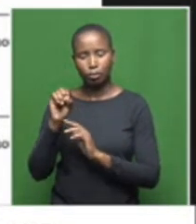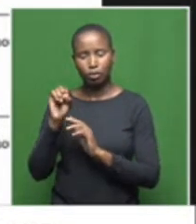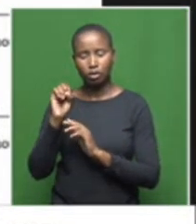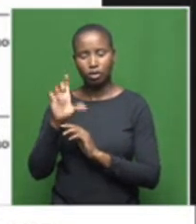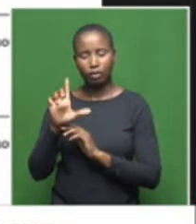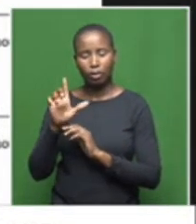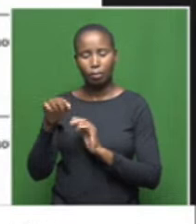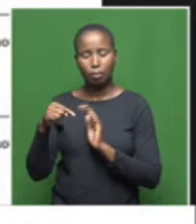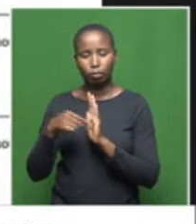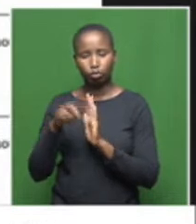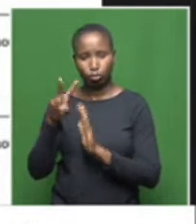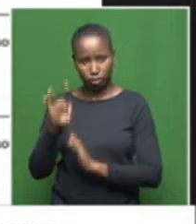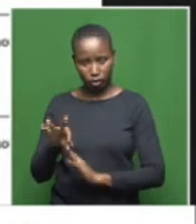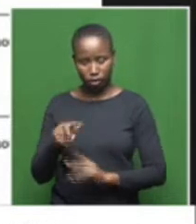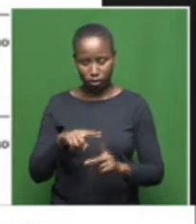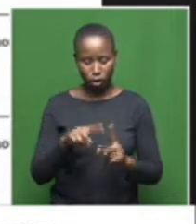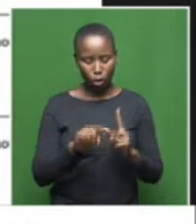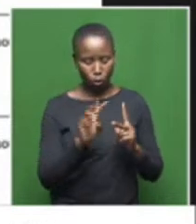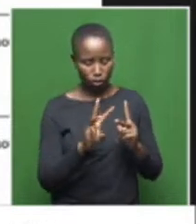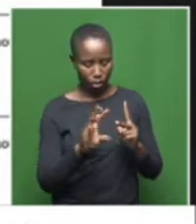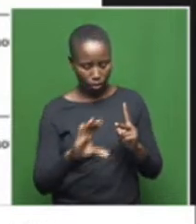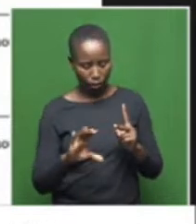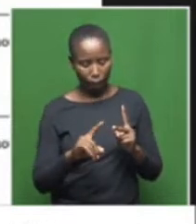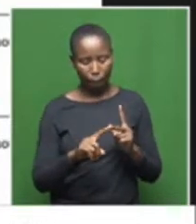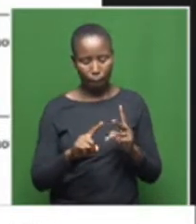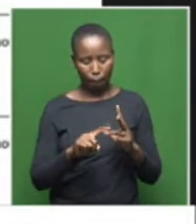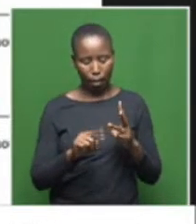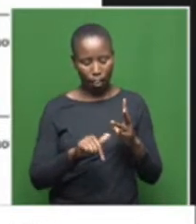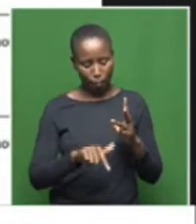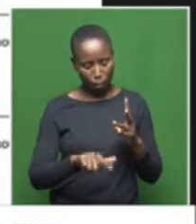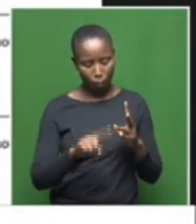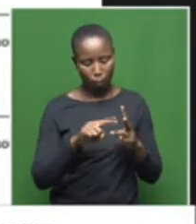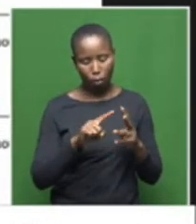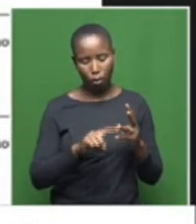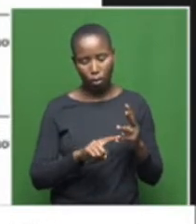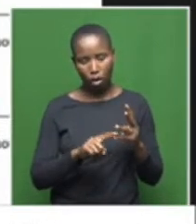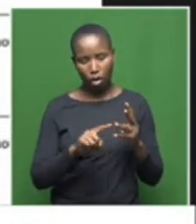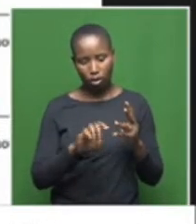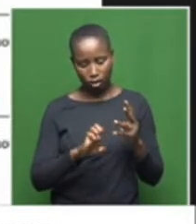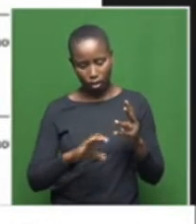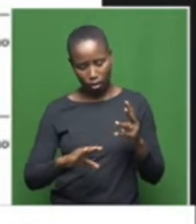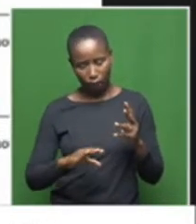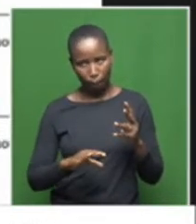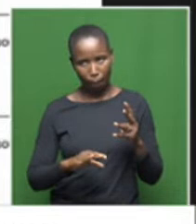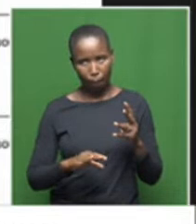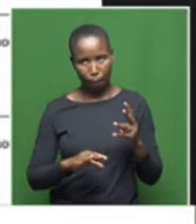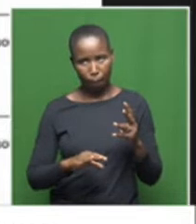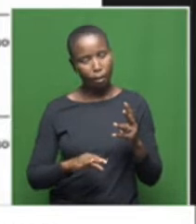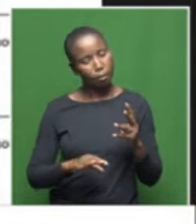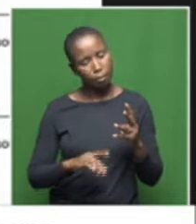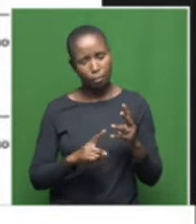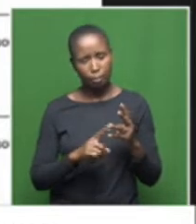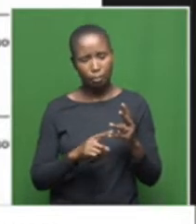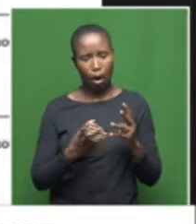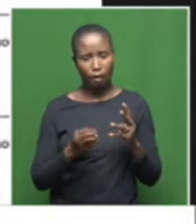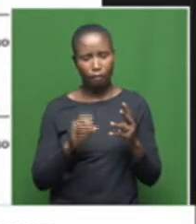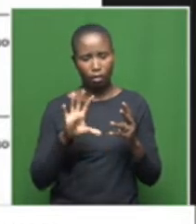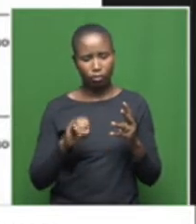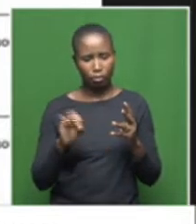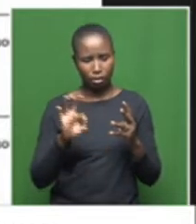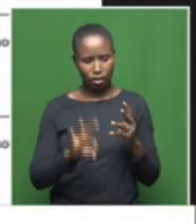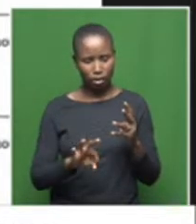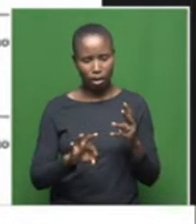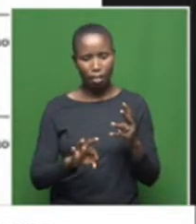the other provinces, Western Cape follow, and then Limpopo and Eastern Cape also above 50%, the others